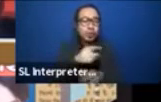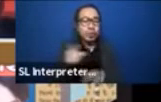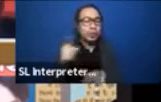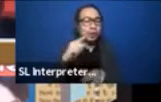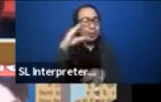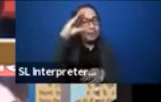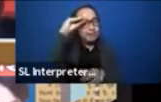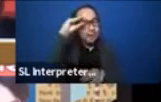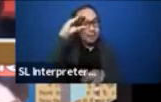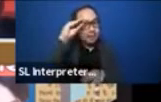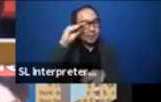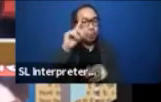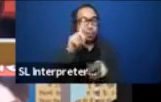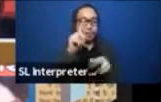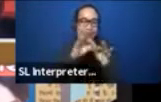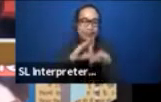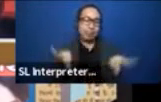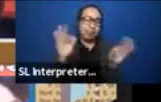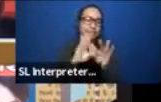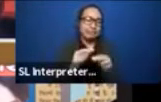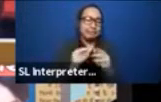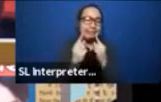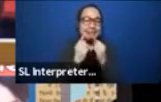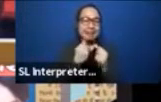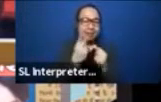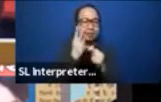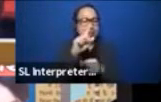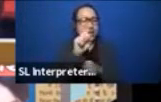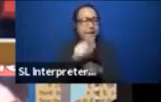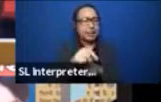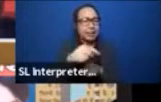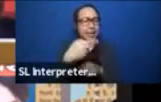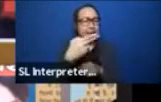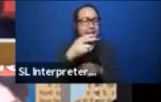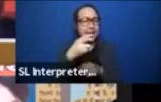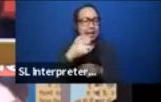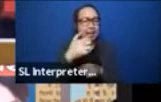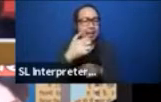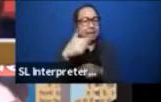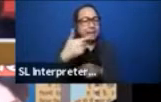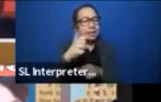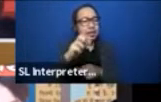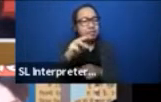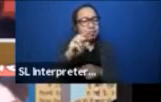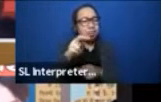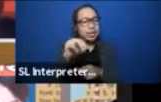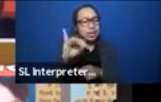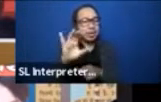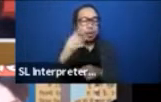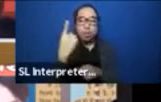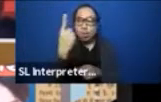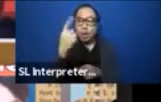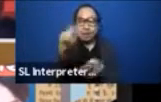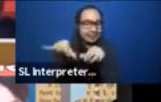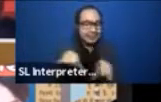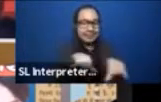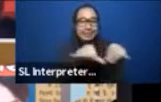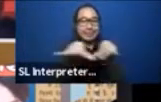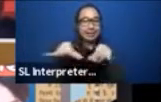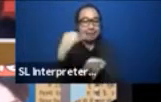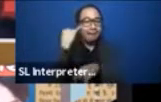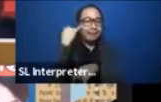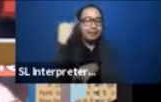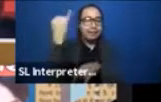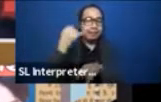in programming that we have seen is that the question of hegemonic masculinity is considered as one singular idea that affects all men